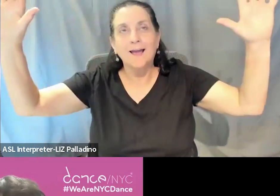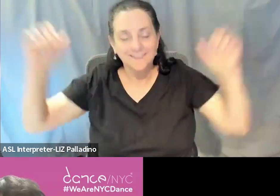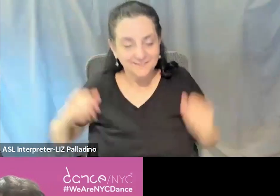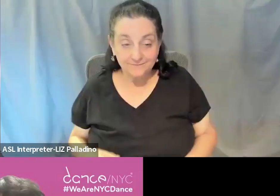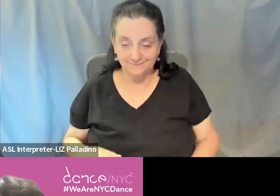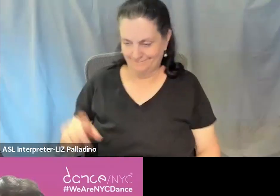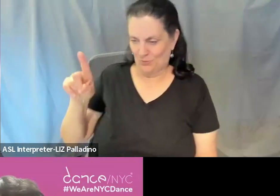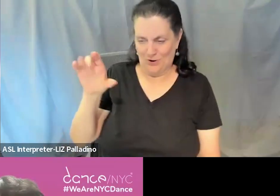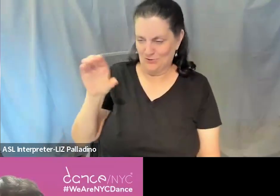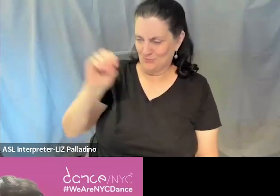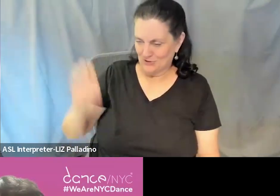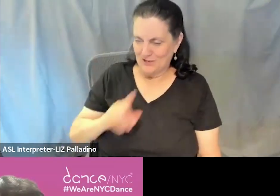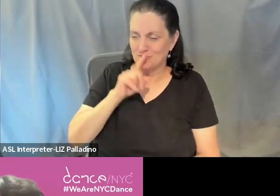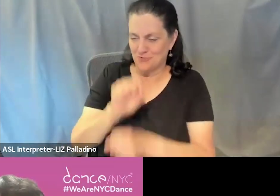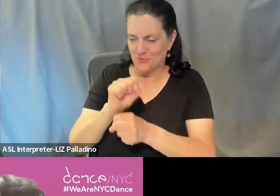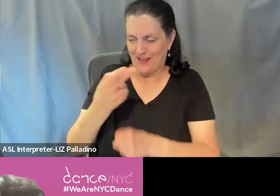100%.